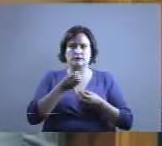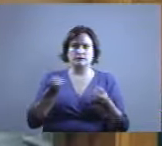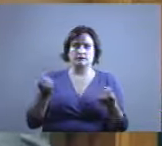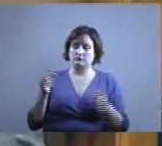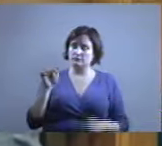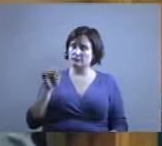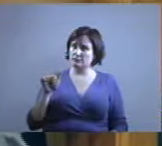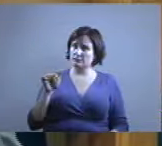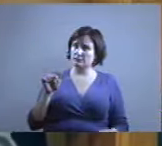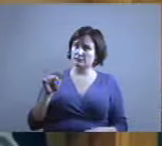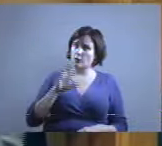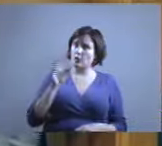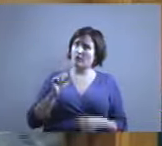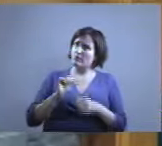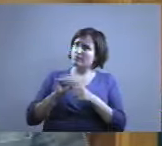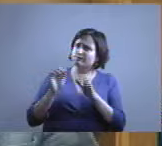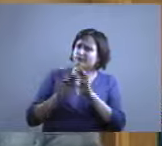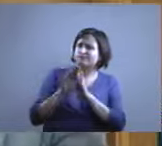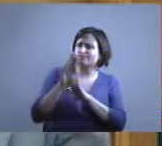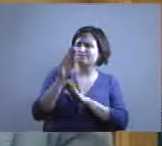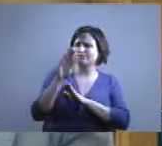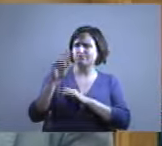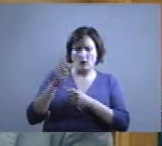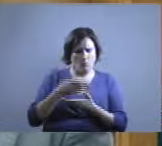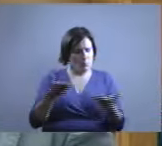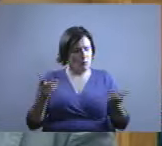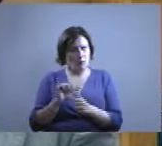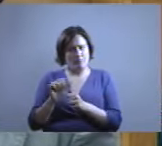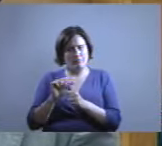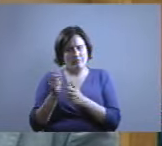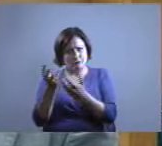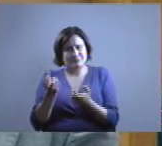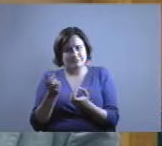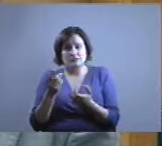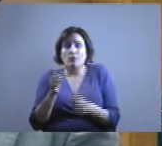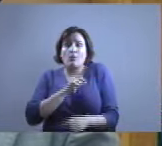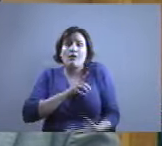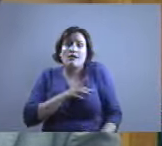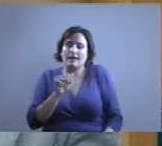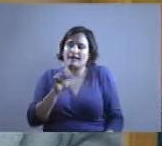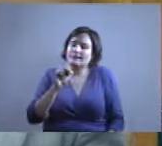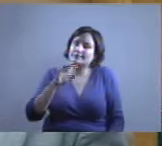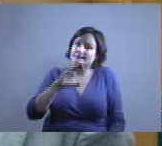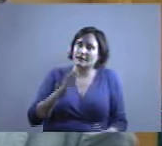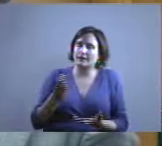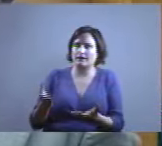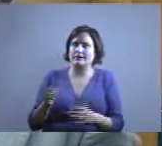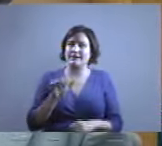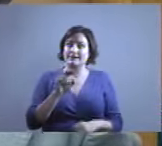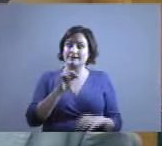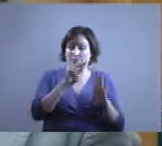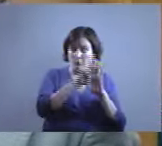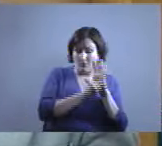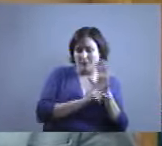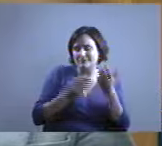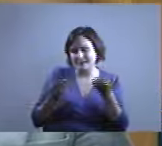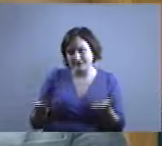the overwhelming majority of our people because of the African National Congress and its policies. We say